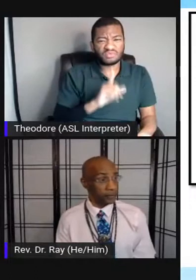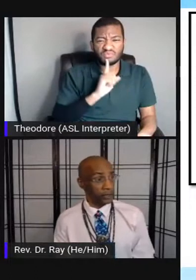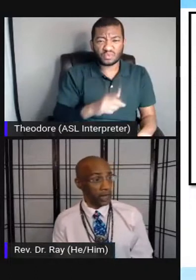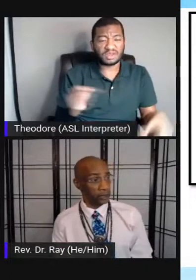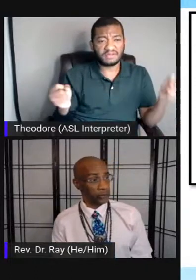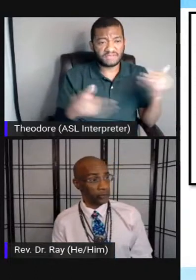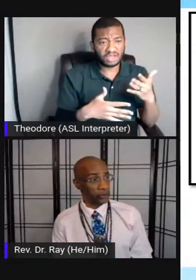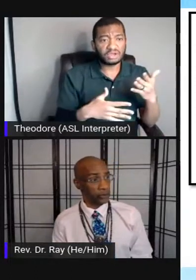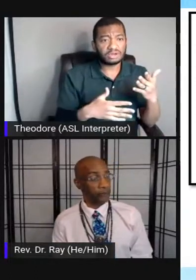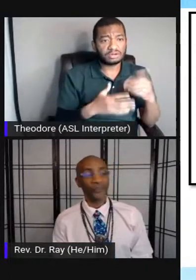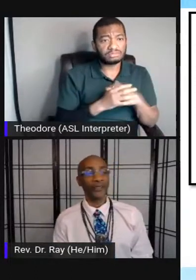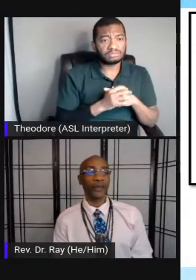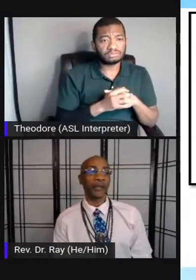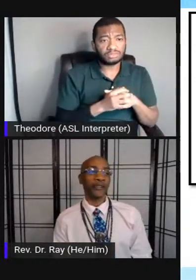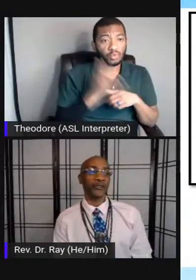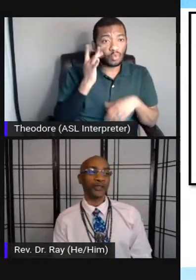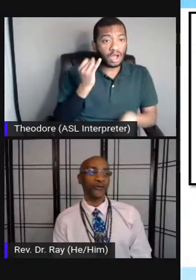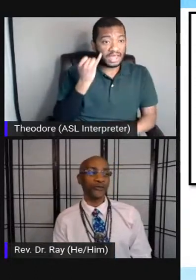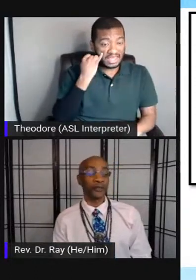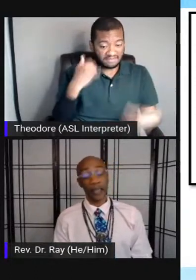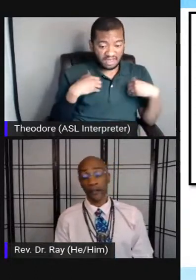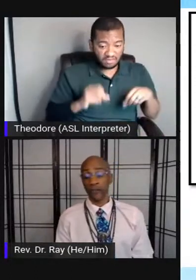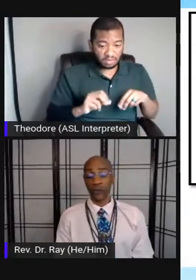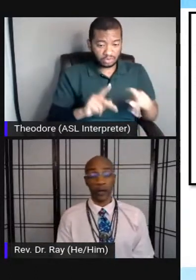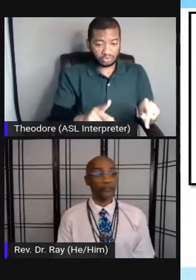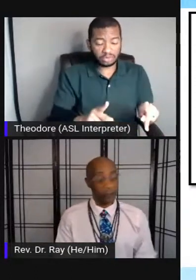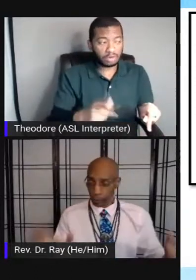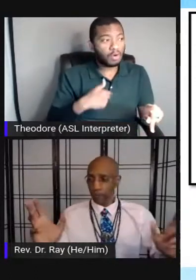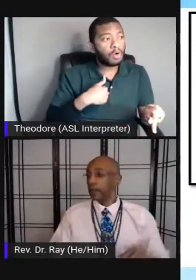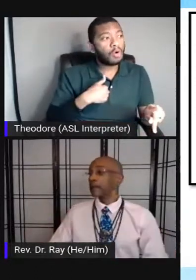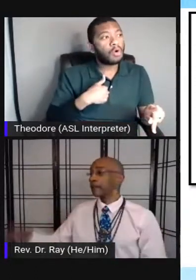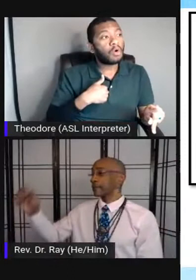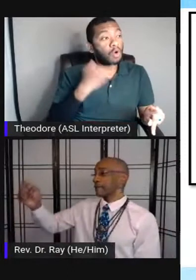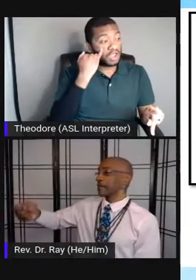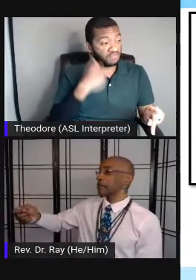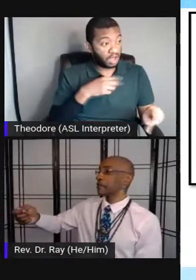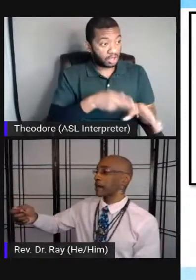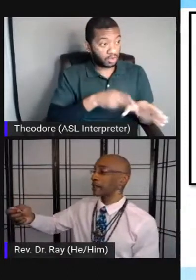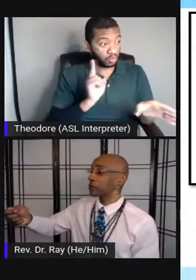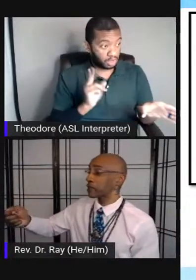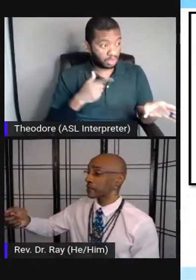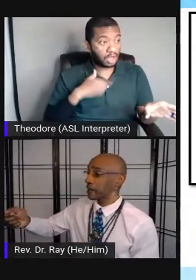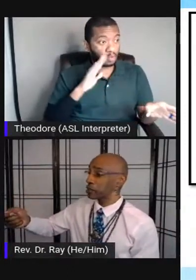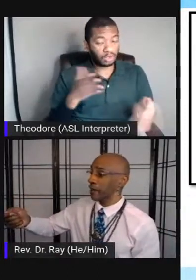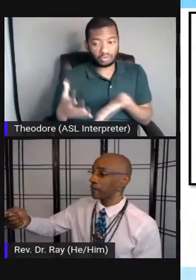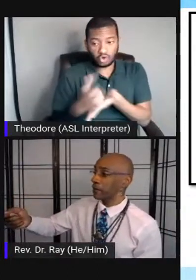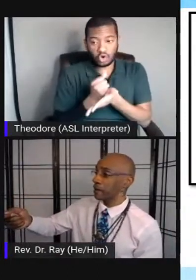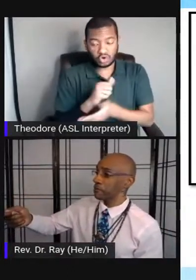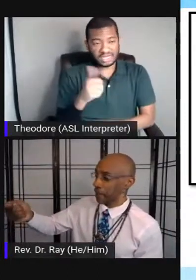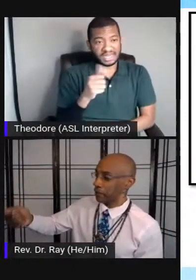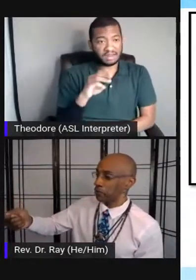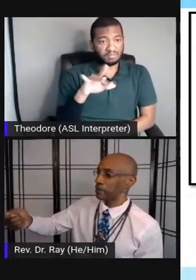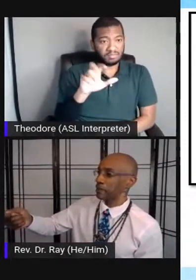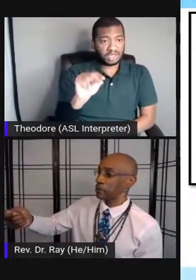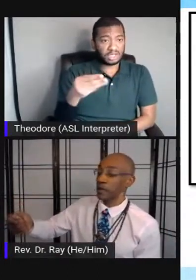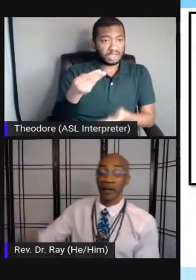give me $10 million. Can you give me an extra two? Yeah, I'll give you 12. Boop. Yes, I'm tendering my letter of resignation, IBM.